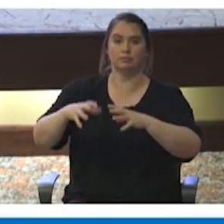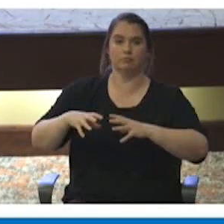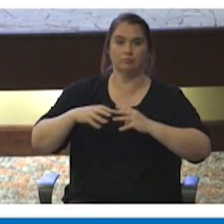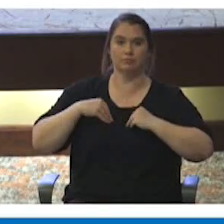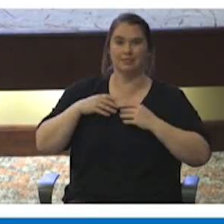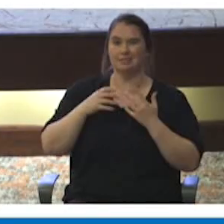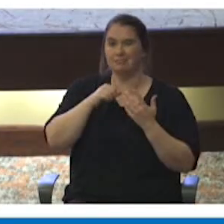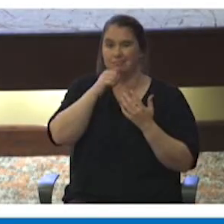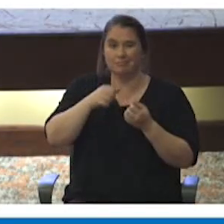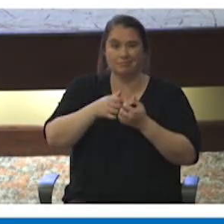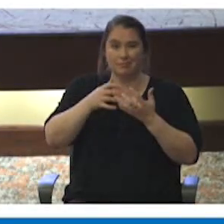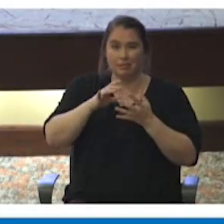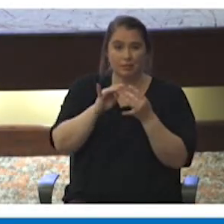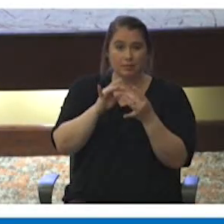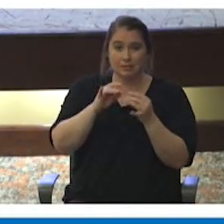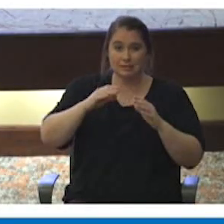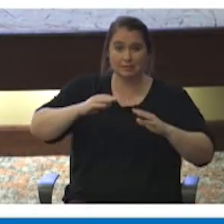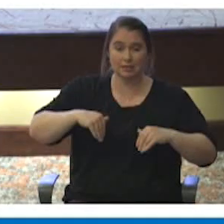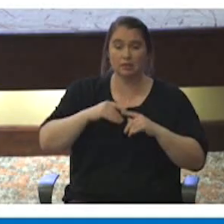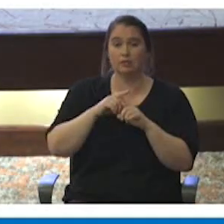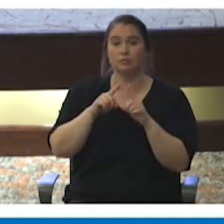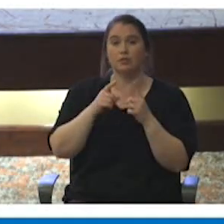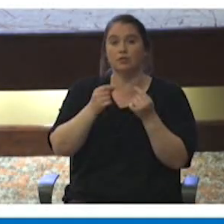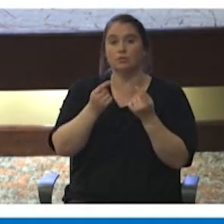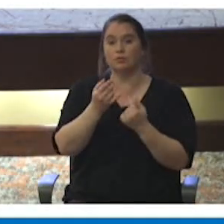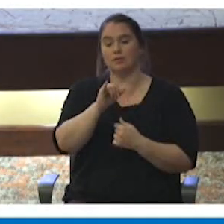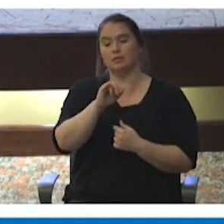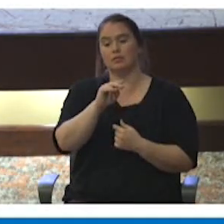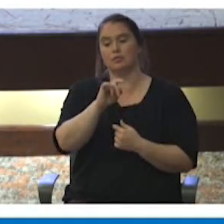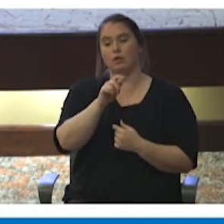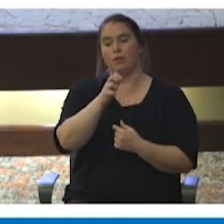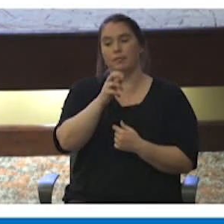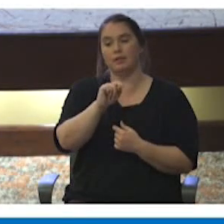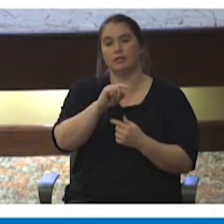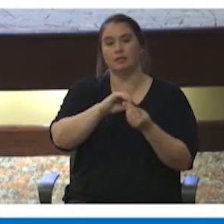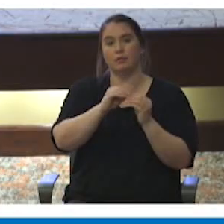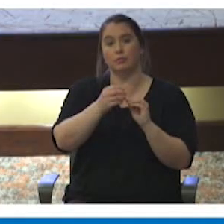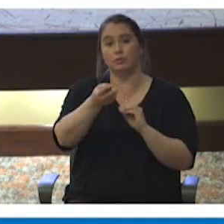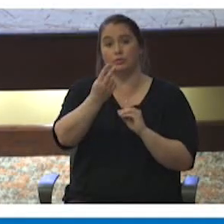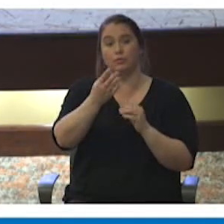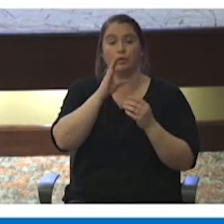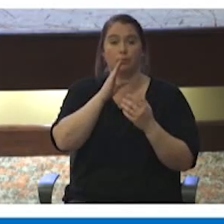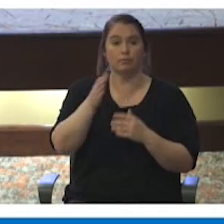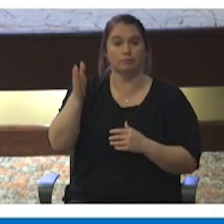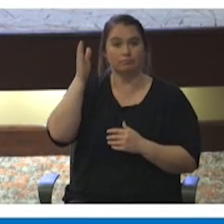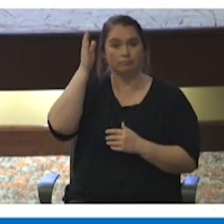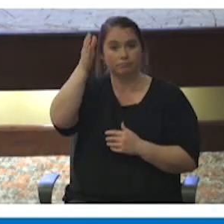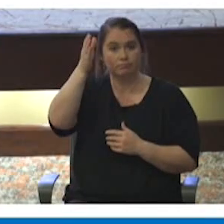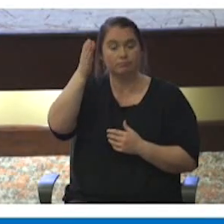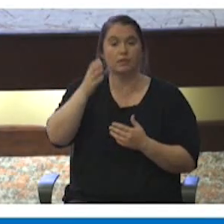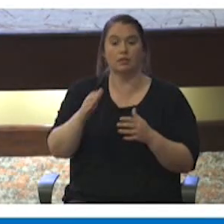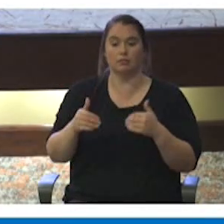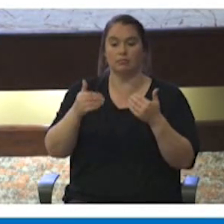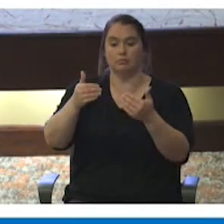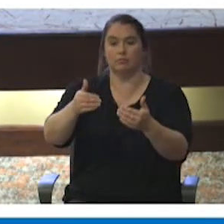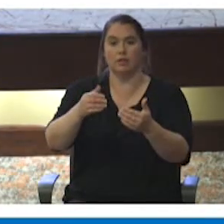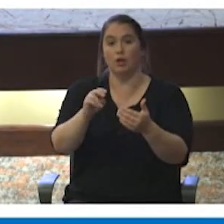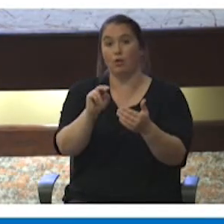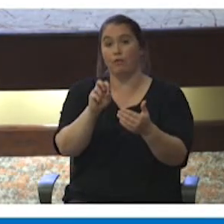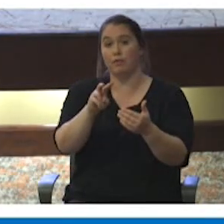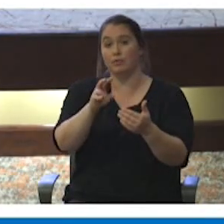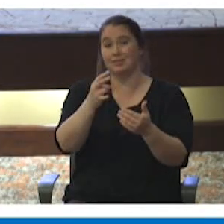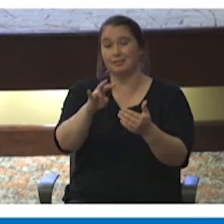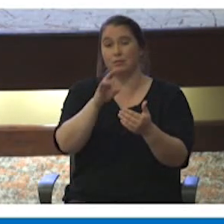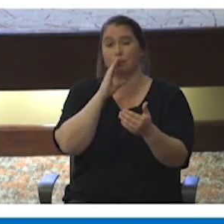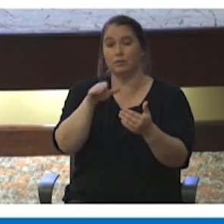yet. We're presenting out installment 2 right now. We are looking to present installment 3 on November 17th to the